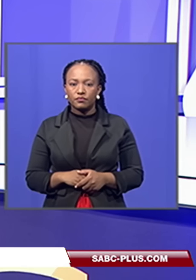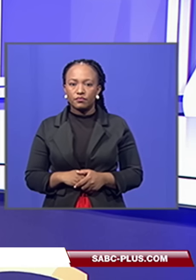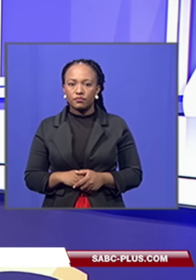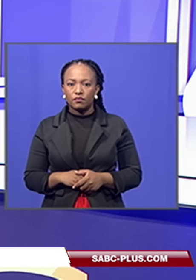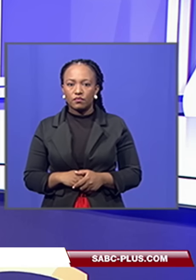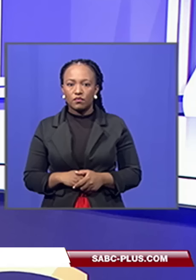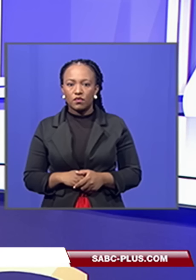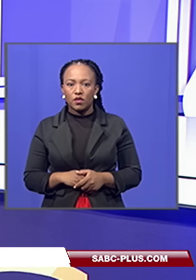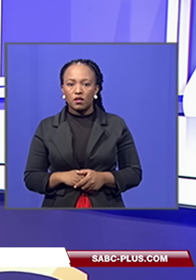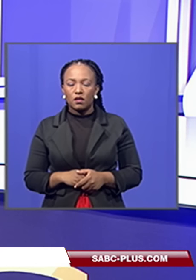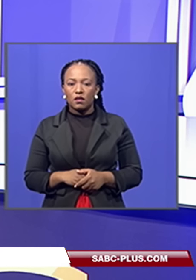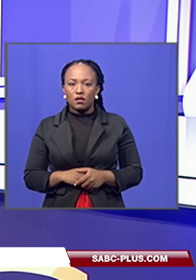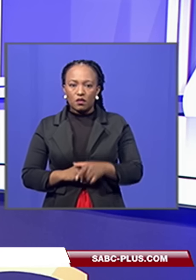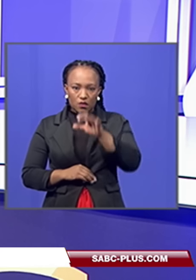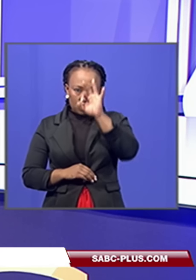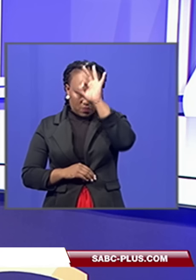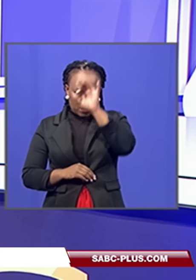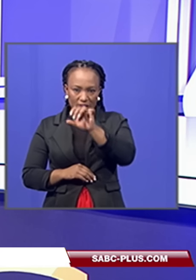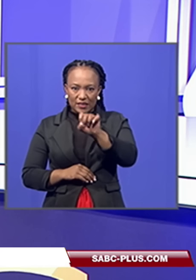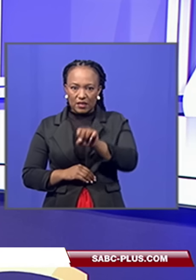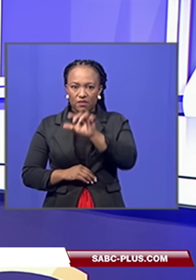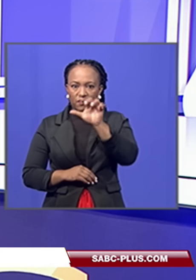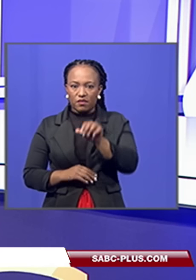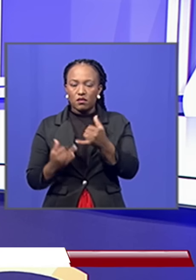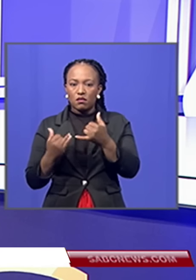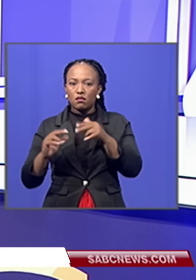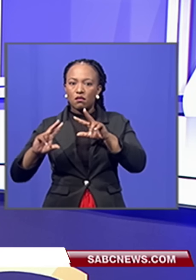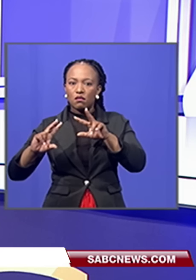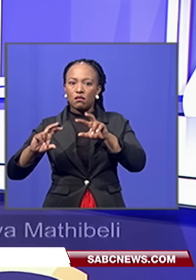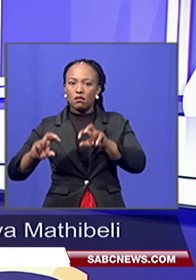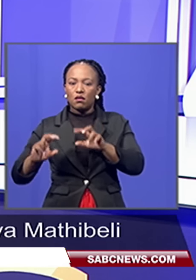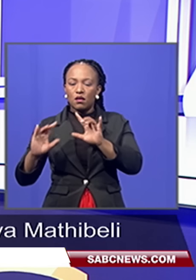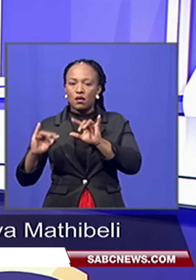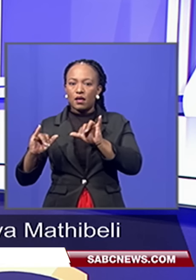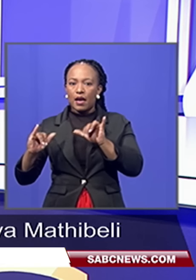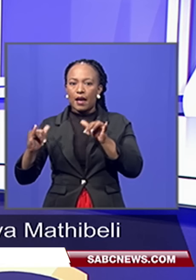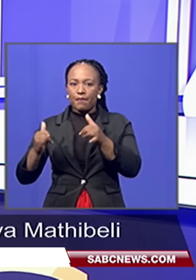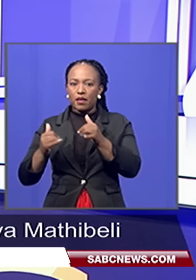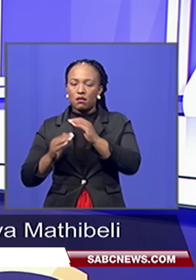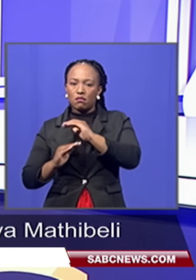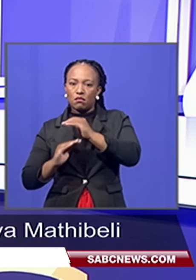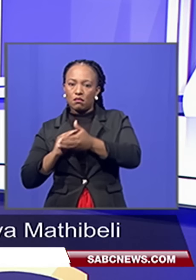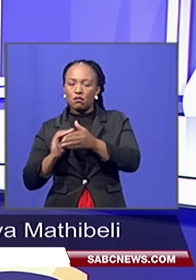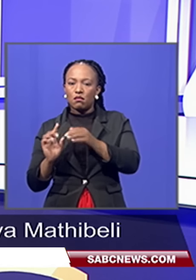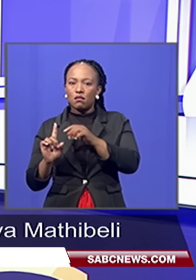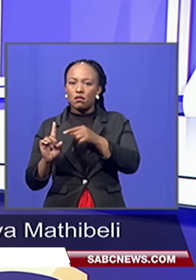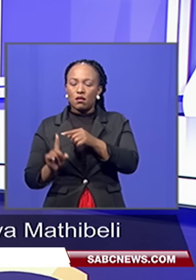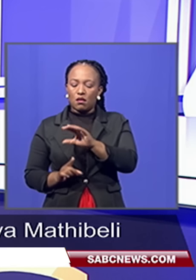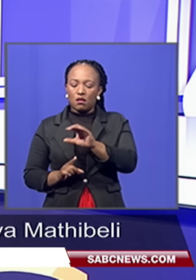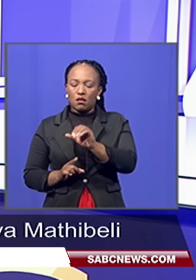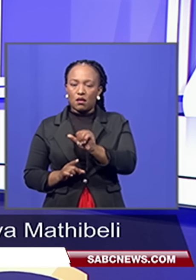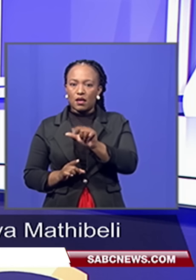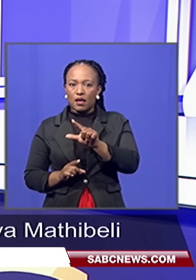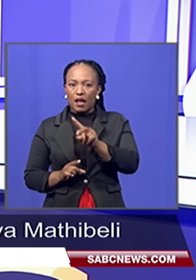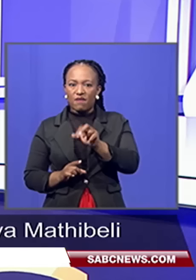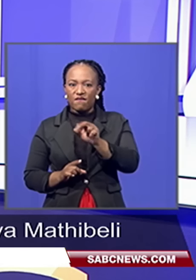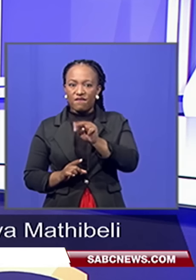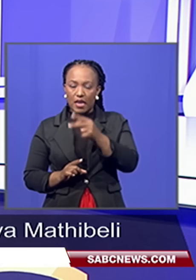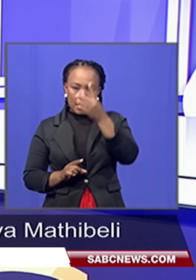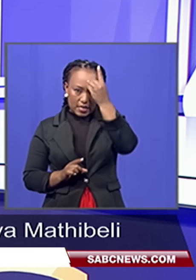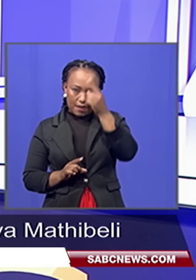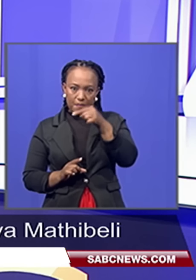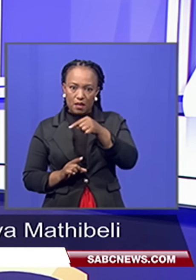Ba ditirelo tša sephodisa sa Afrika Borwa ba re dinyakišo tša go amana le khamphani ya tšhireletšo ya rakgwebo Calvin Mathibedi ka Durban di